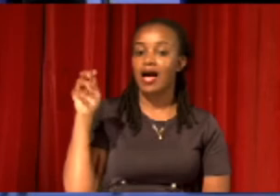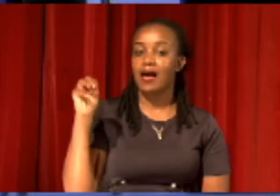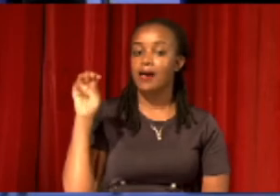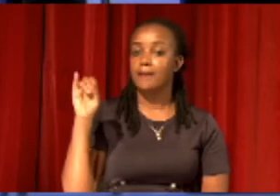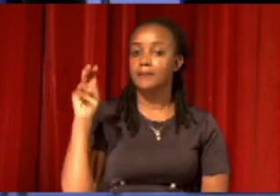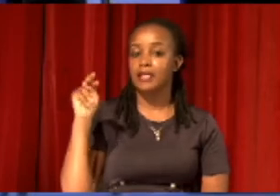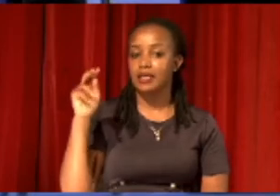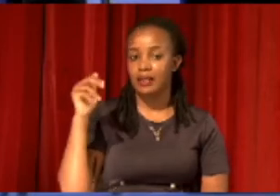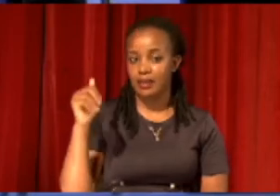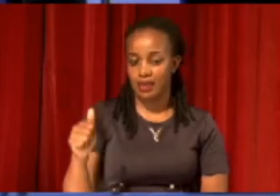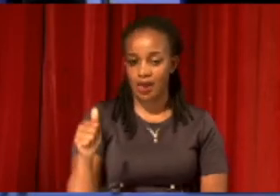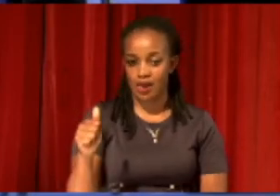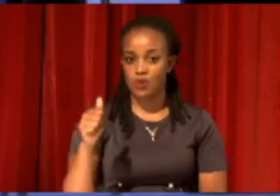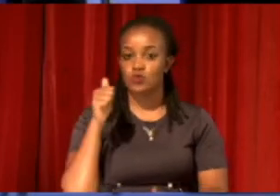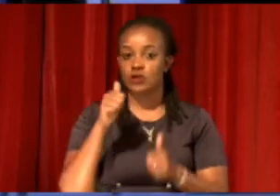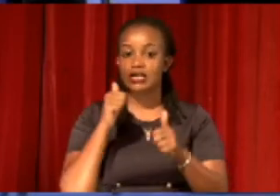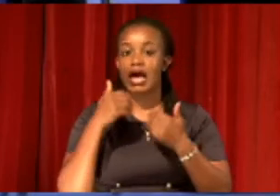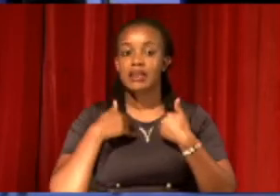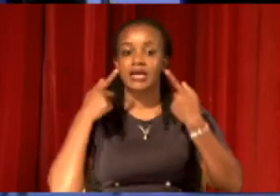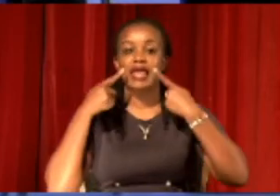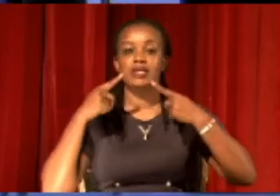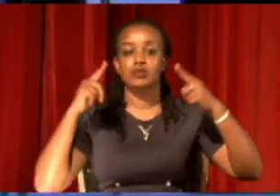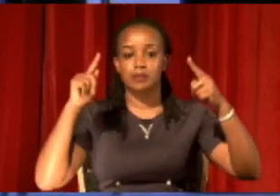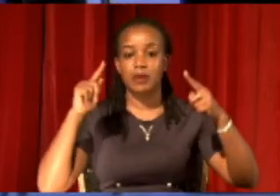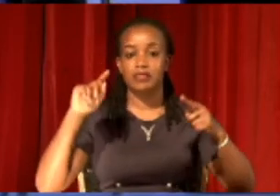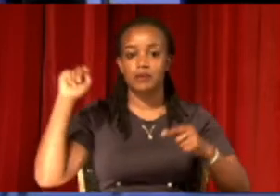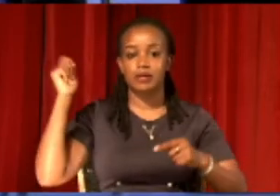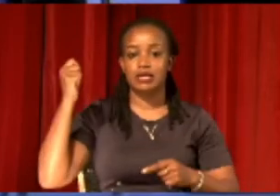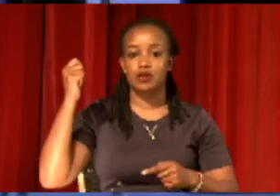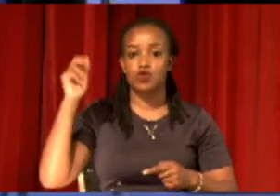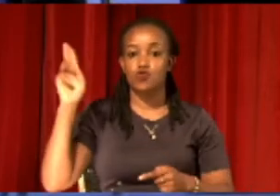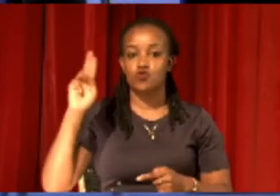month ago by His Excellency the President of Kenya. God bless you.